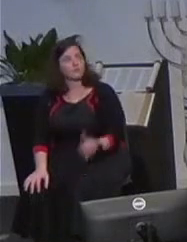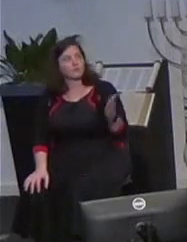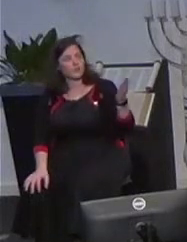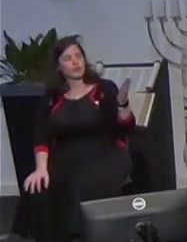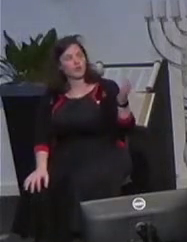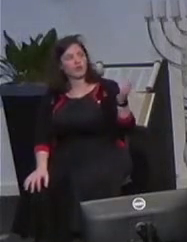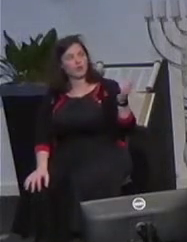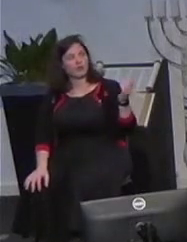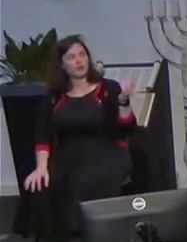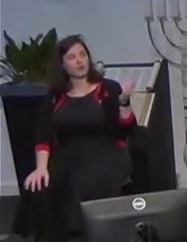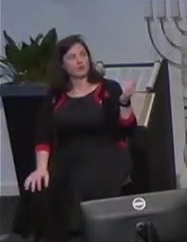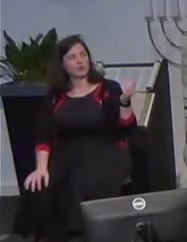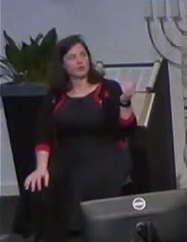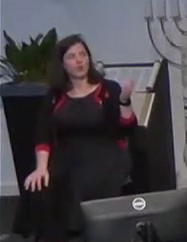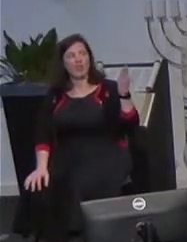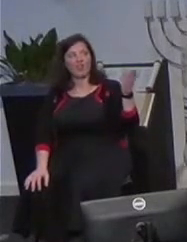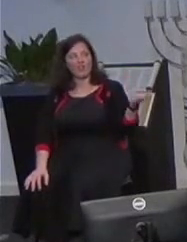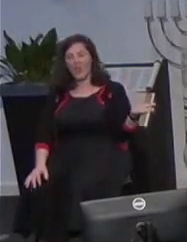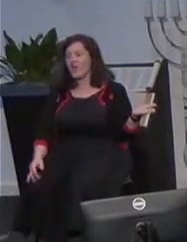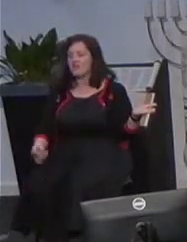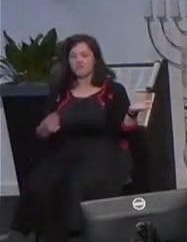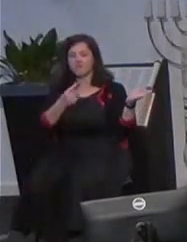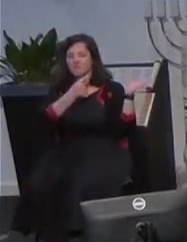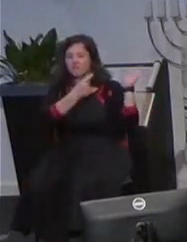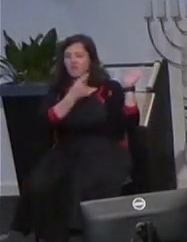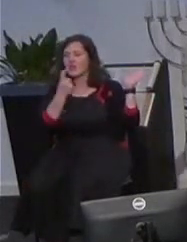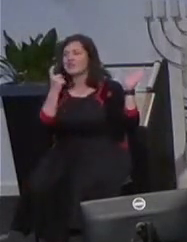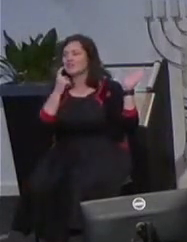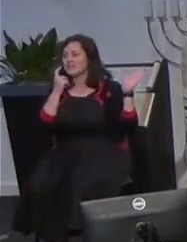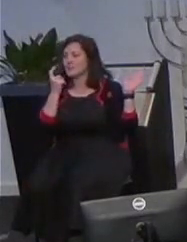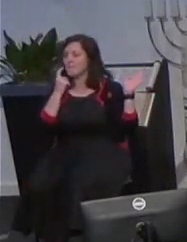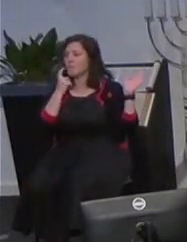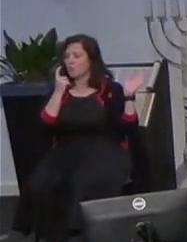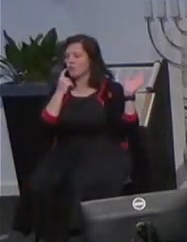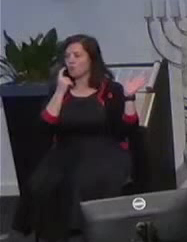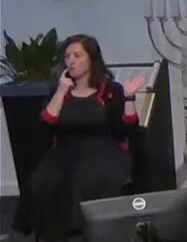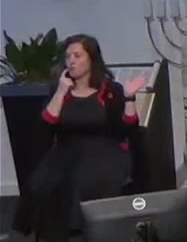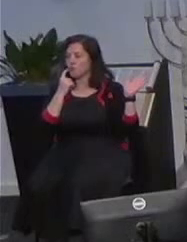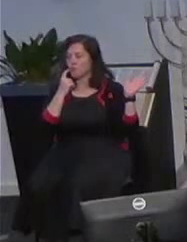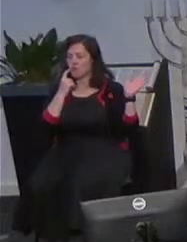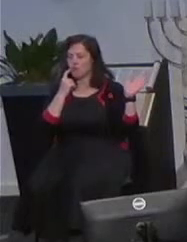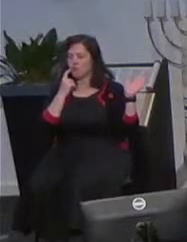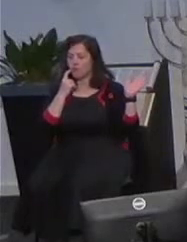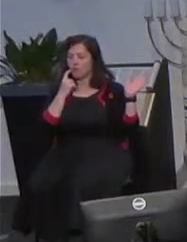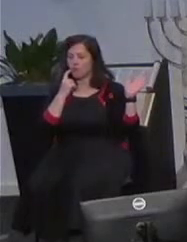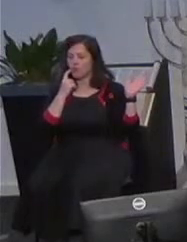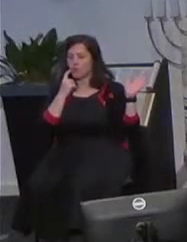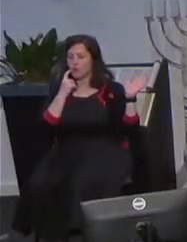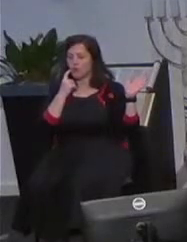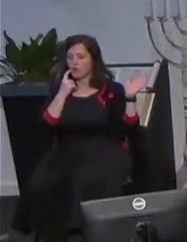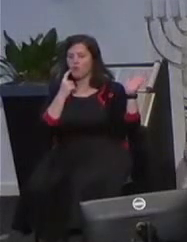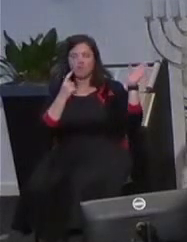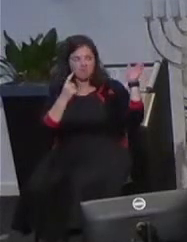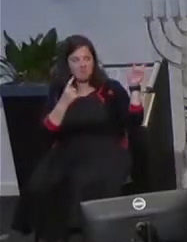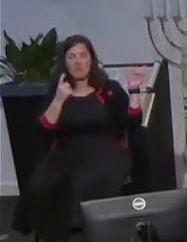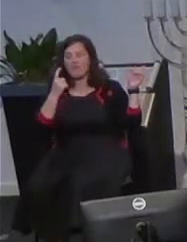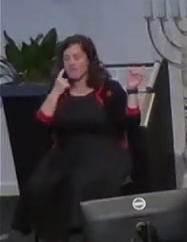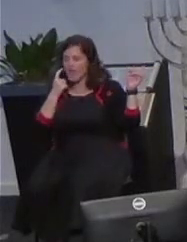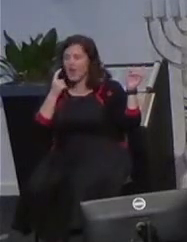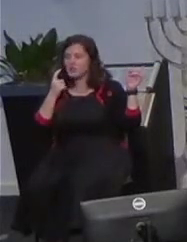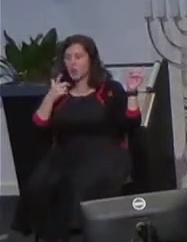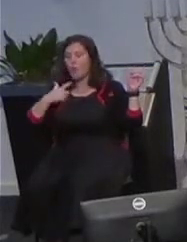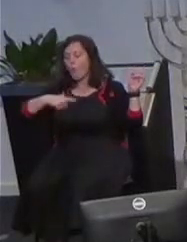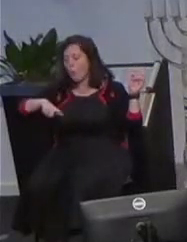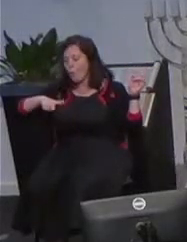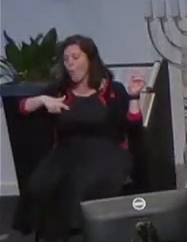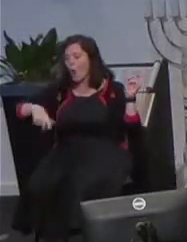That is the simplicity of the gospel message. That's why we are called, and that's